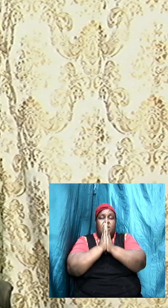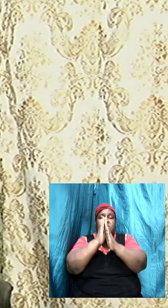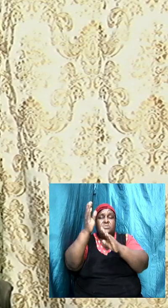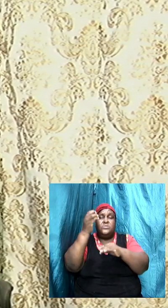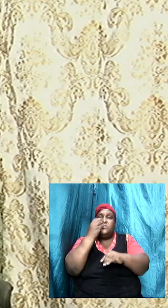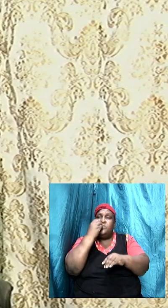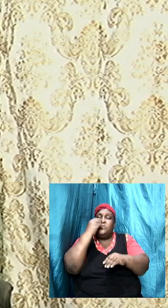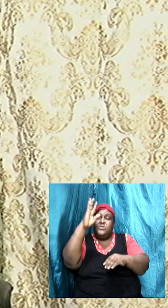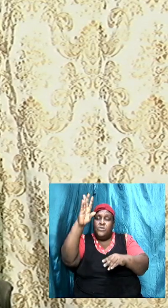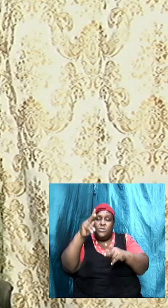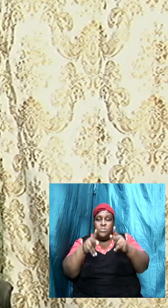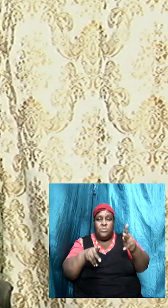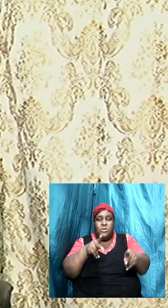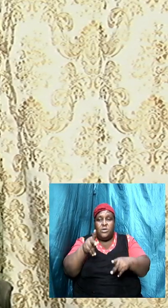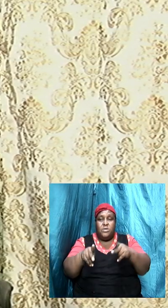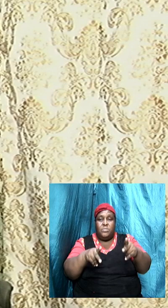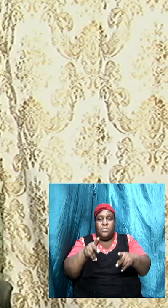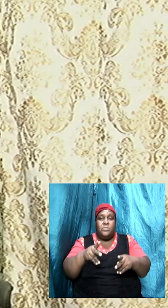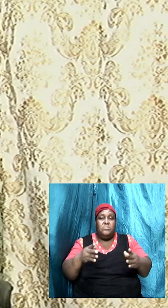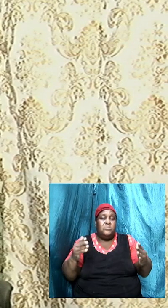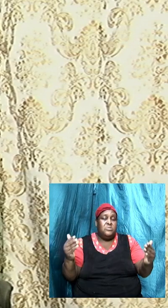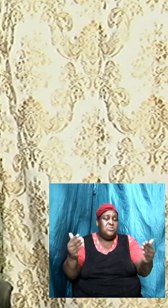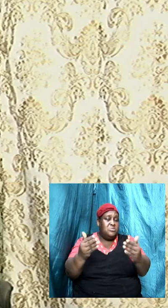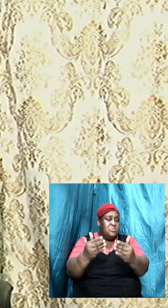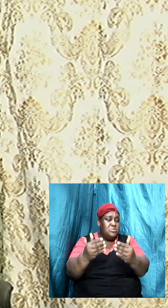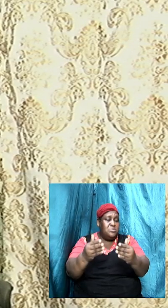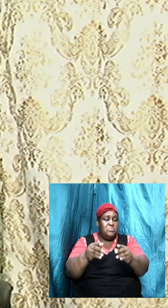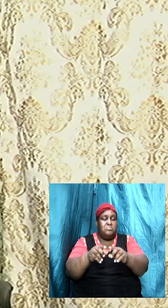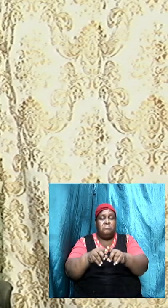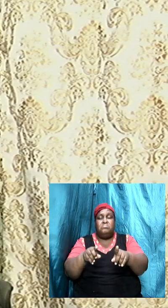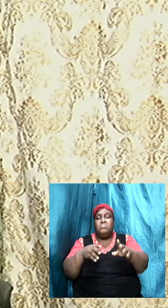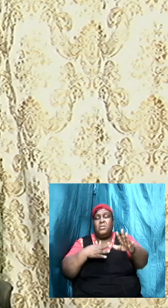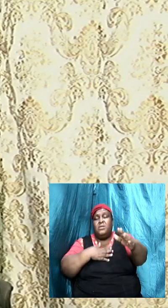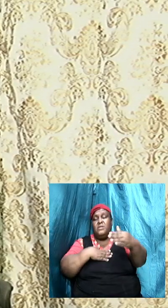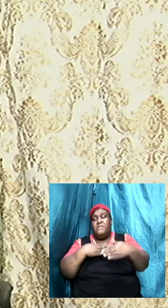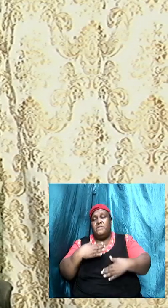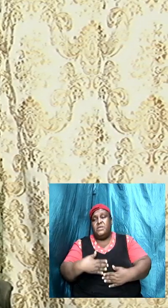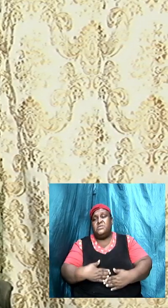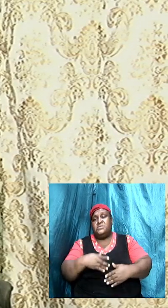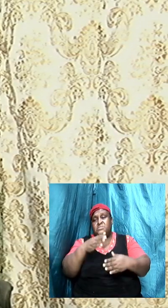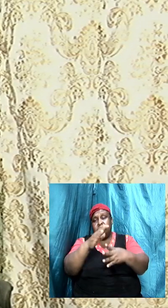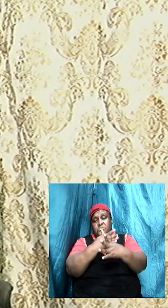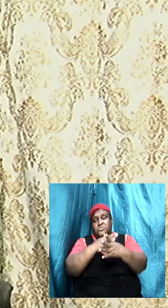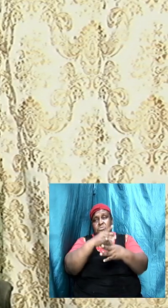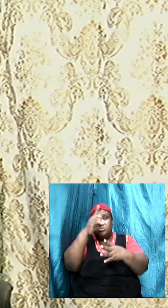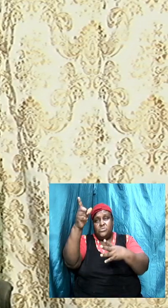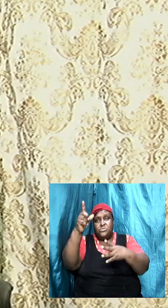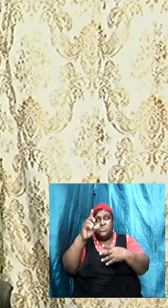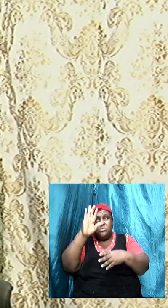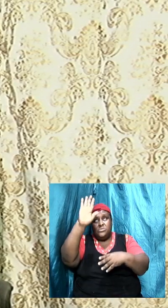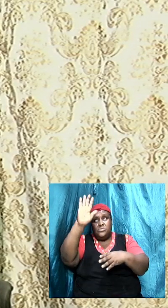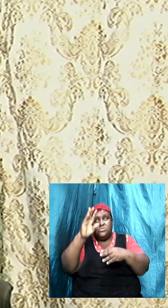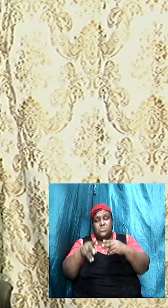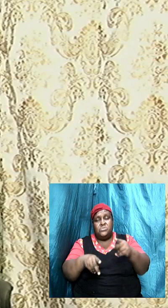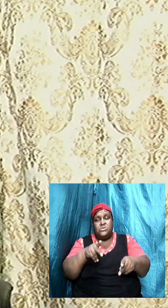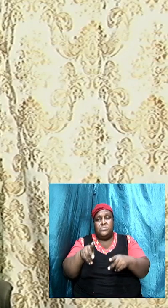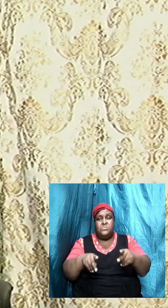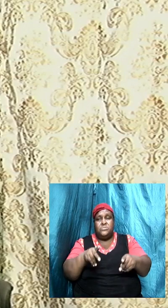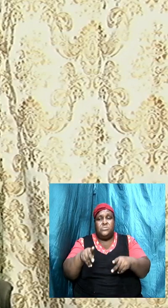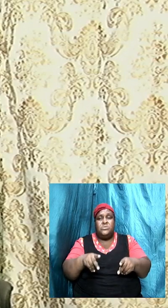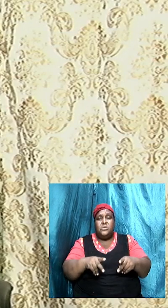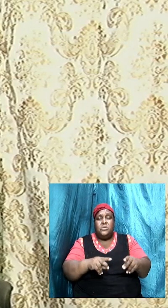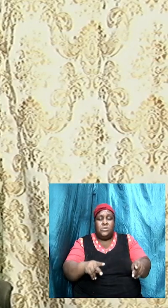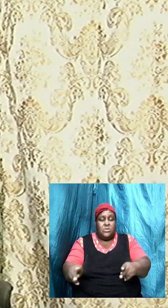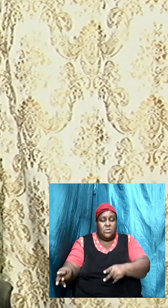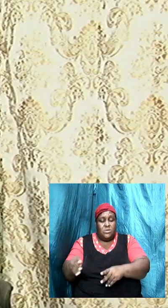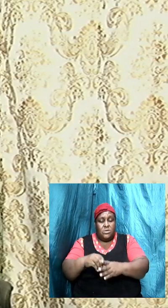Jesus. God, I'm just here as a vessel between you and your people, God. We ask, God, that you download in my spirit tonight what it is